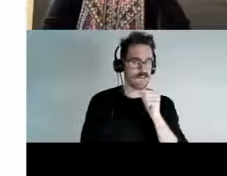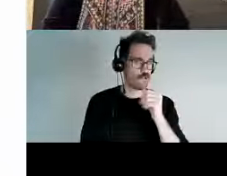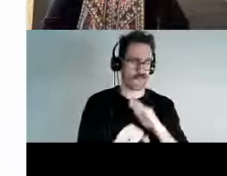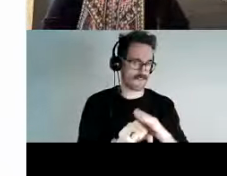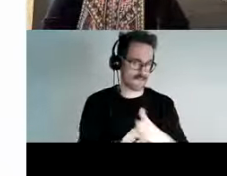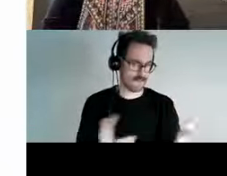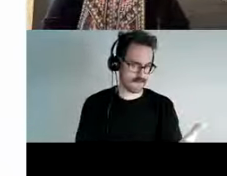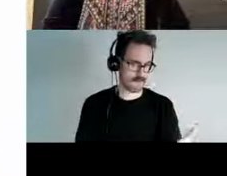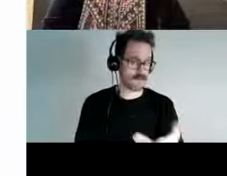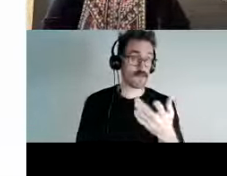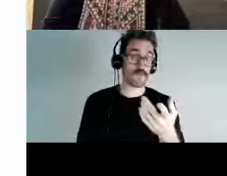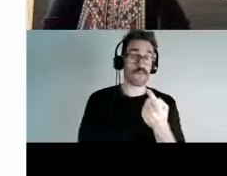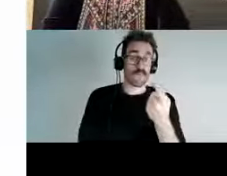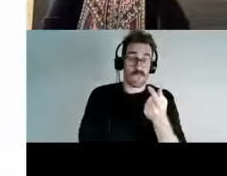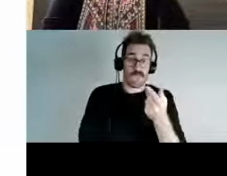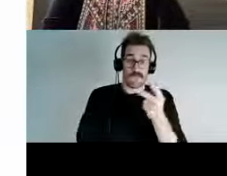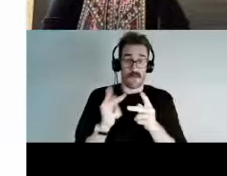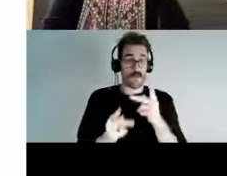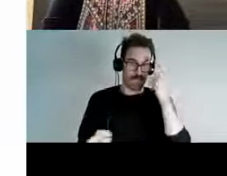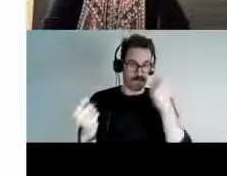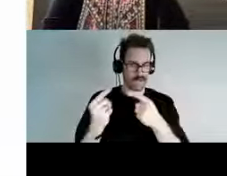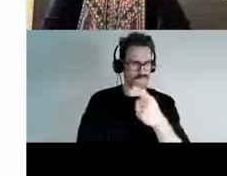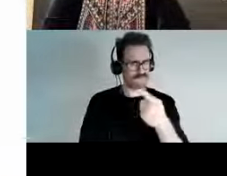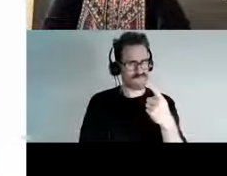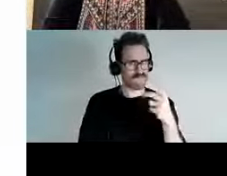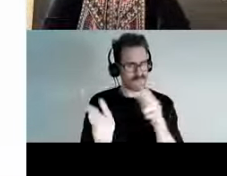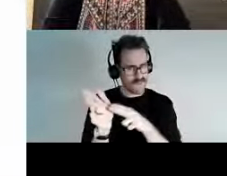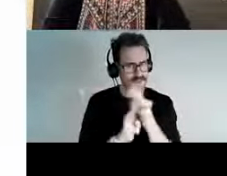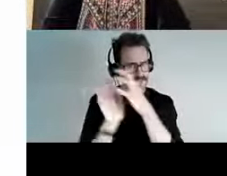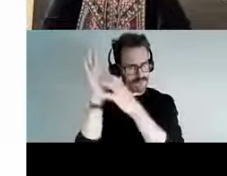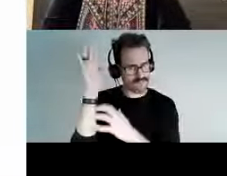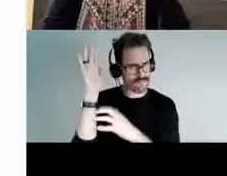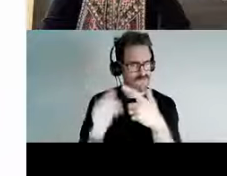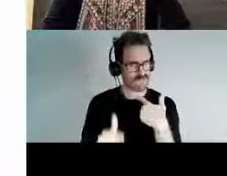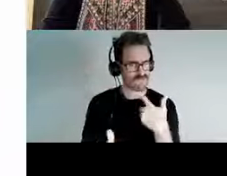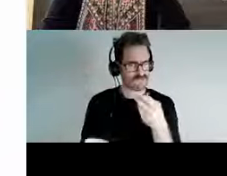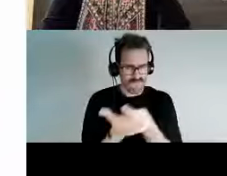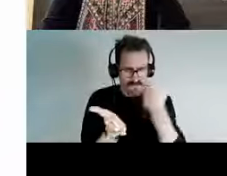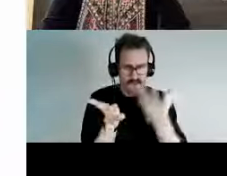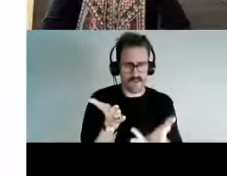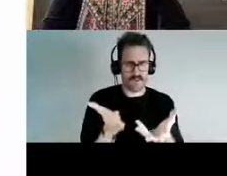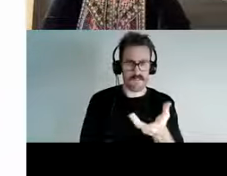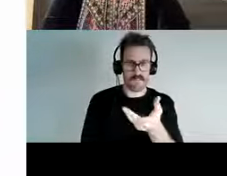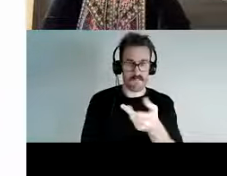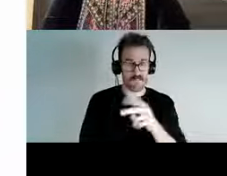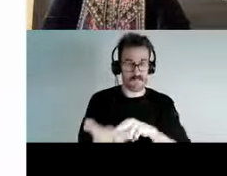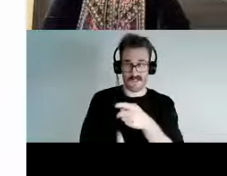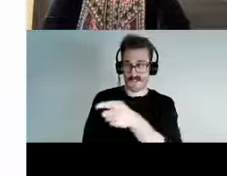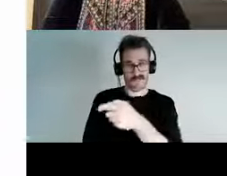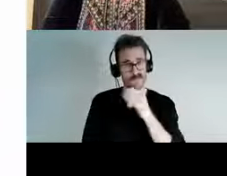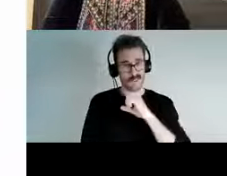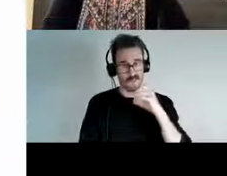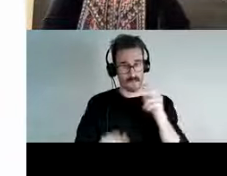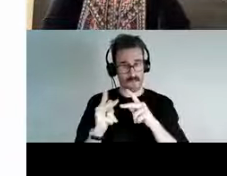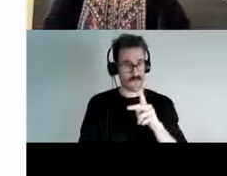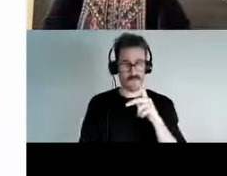that a convention is too costly. So, given that strain of thought, the rights of older persons are not worth the investment that protects